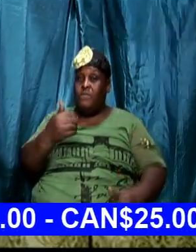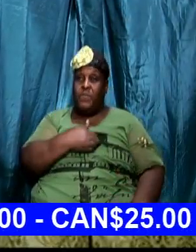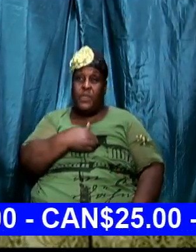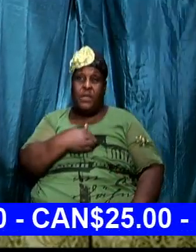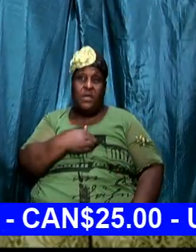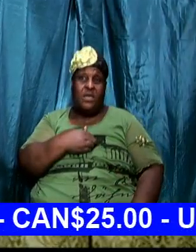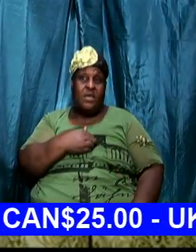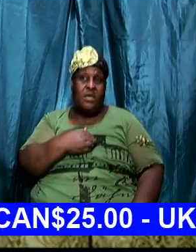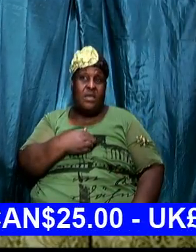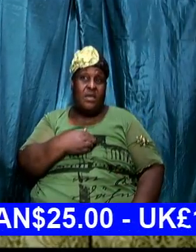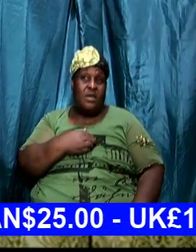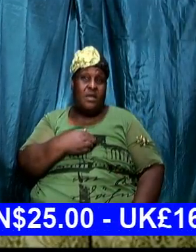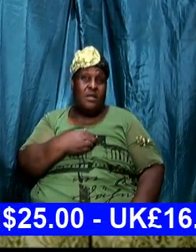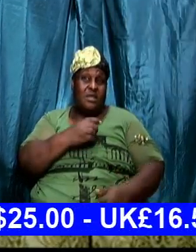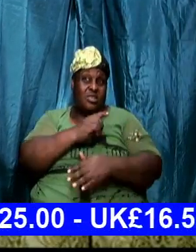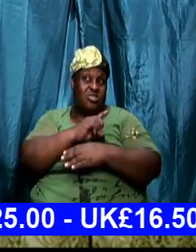die?